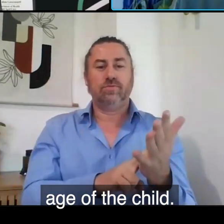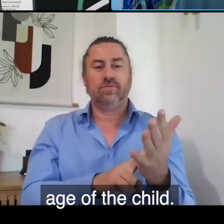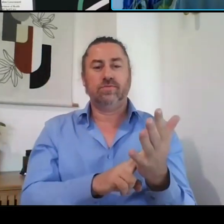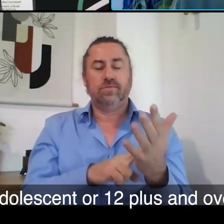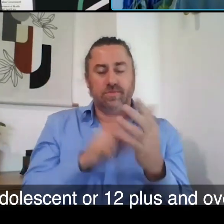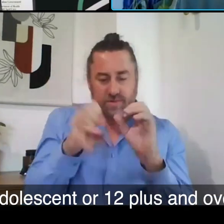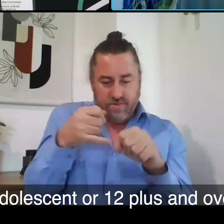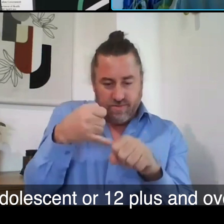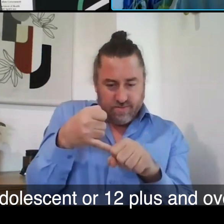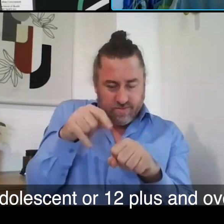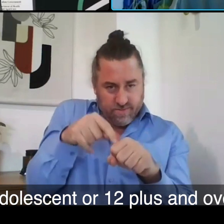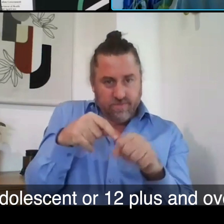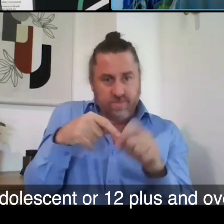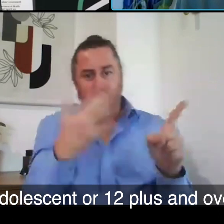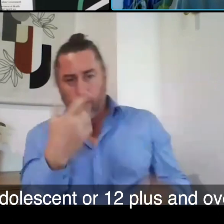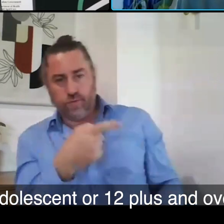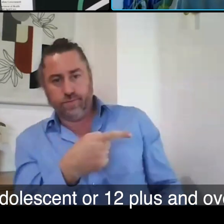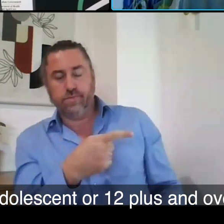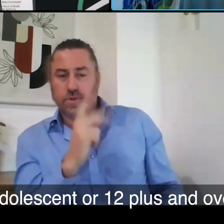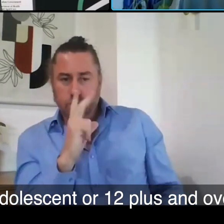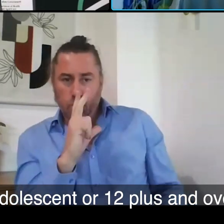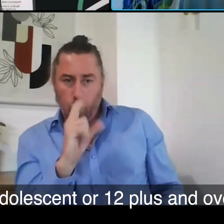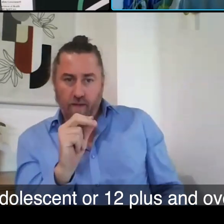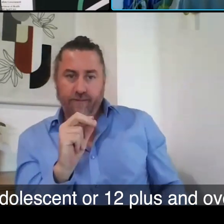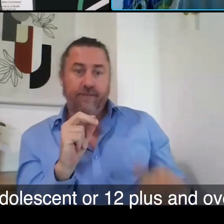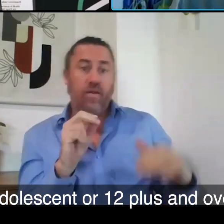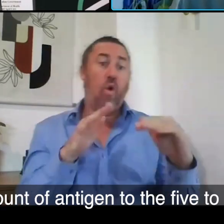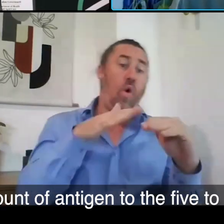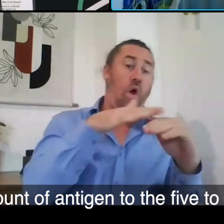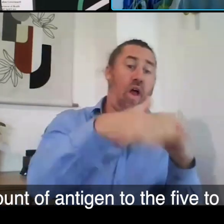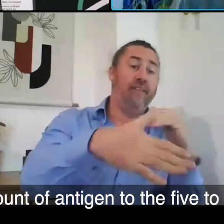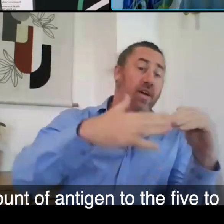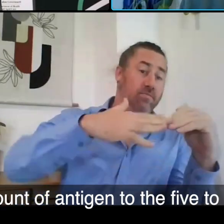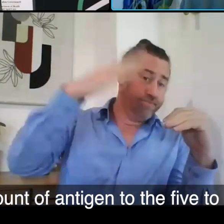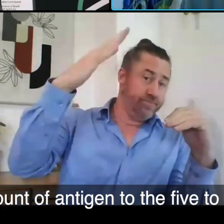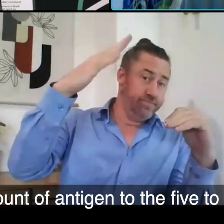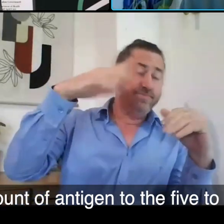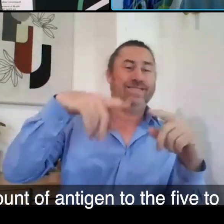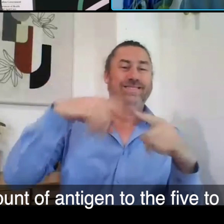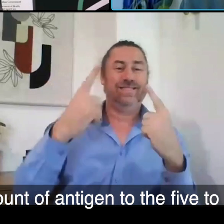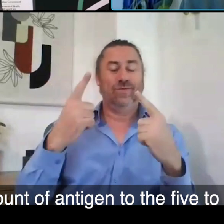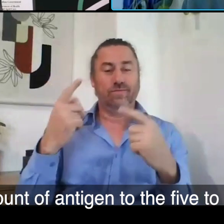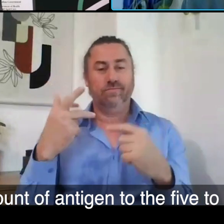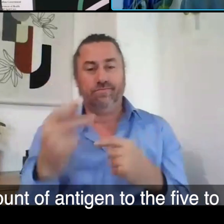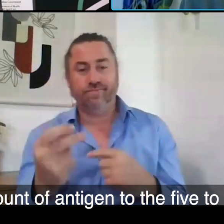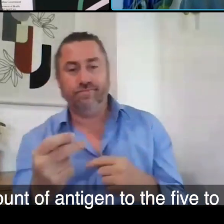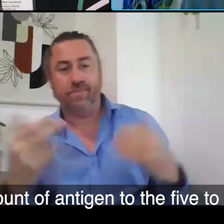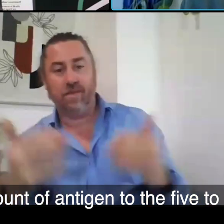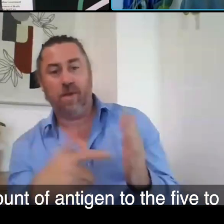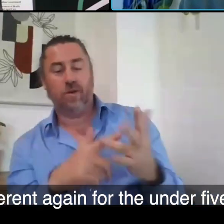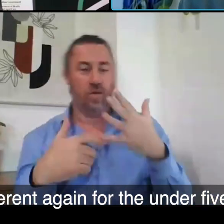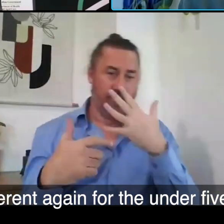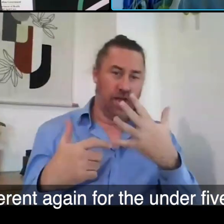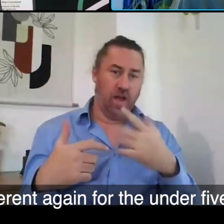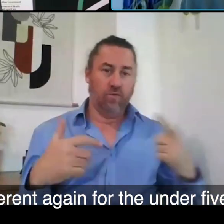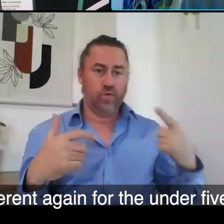child. So the adolescent or 12 plus and over had a different amount of antigen to the 5 to 11-year-olds,